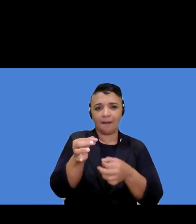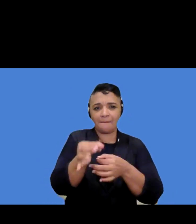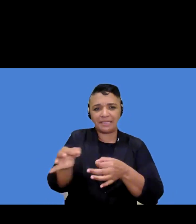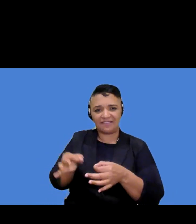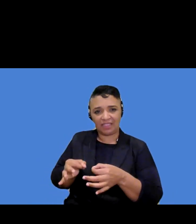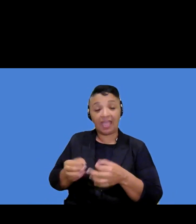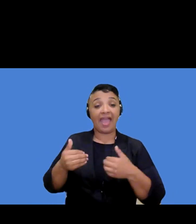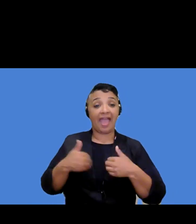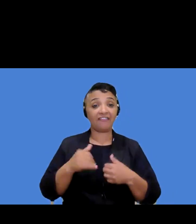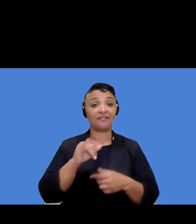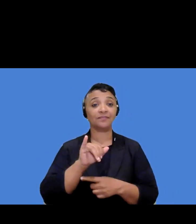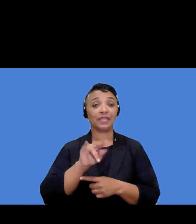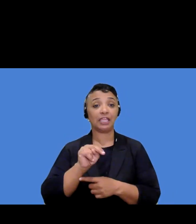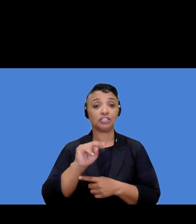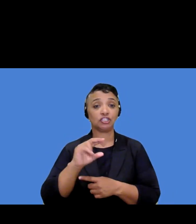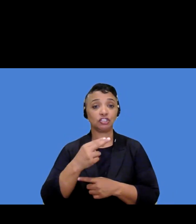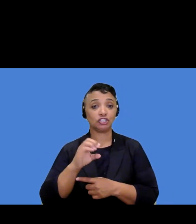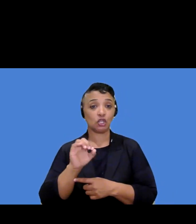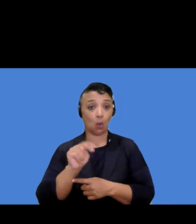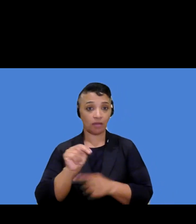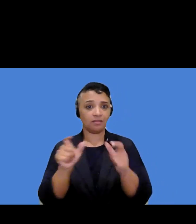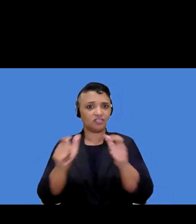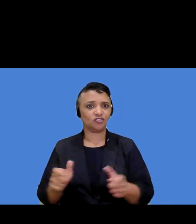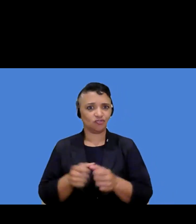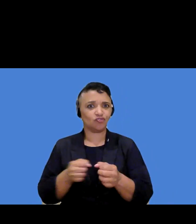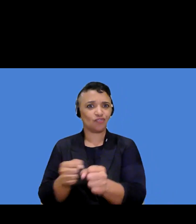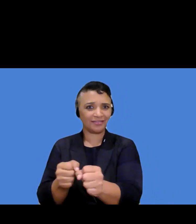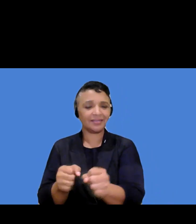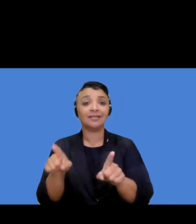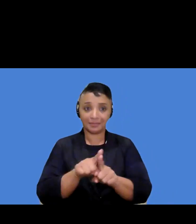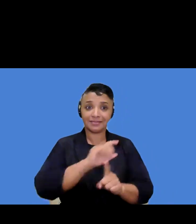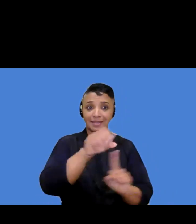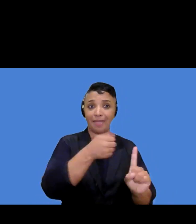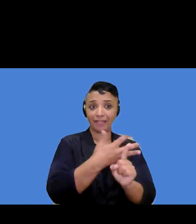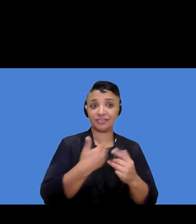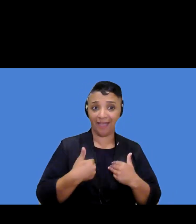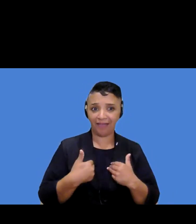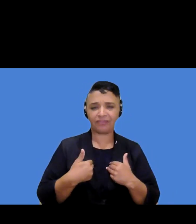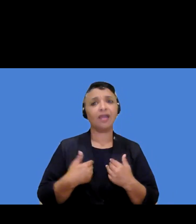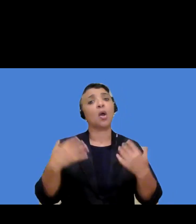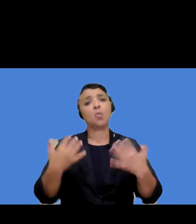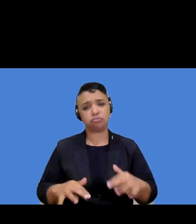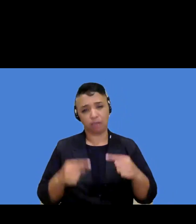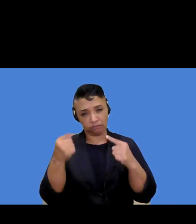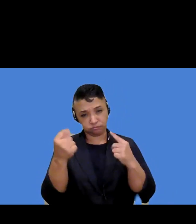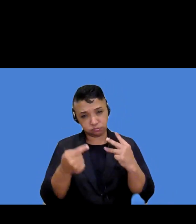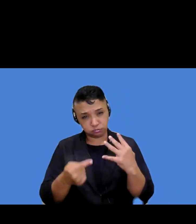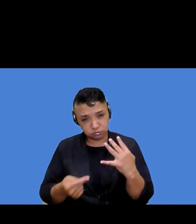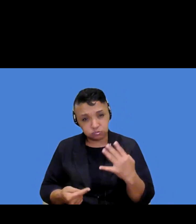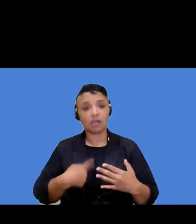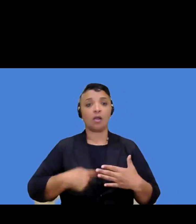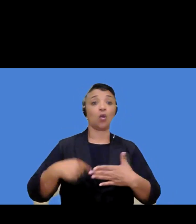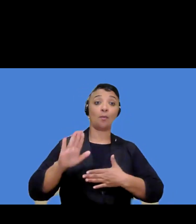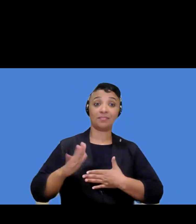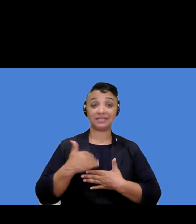strategy, we have the sustainable development goals with leaving no one behind. There are so many commitments, and if you look at the